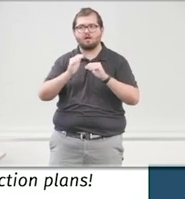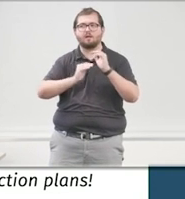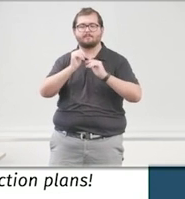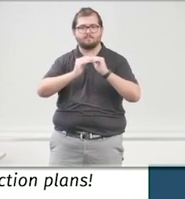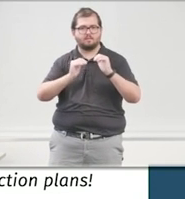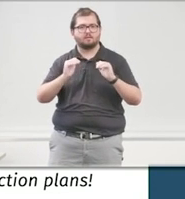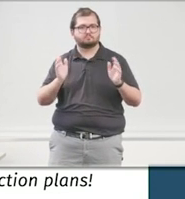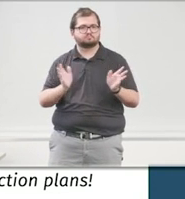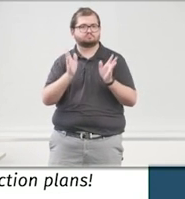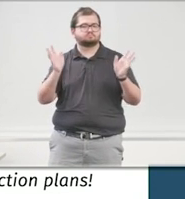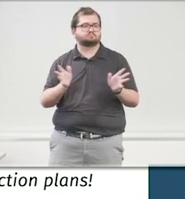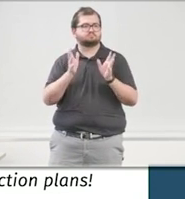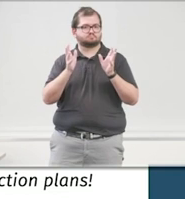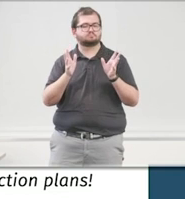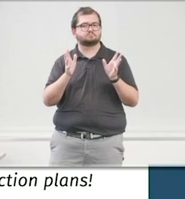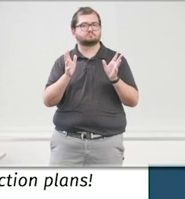open